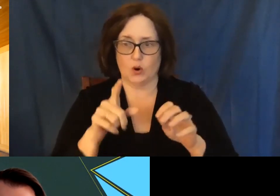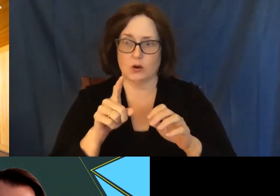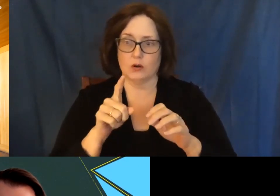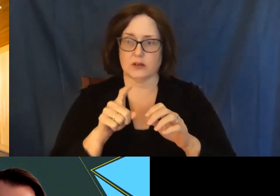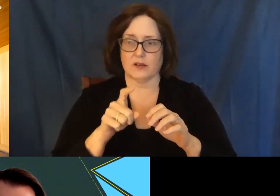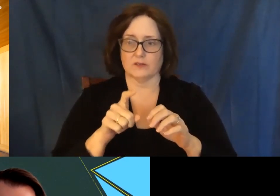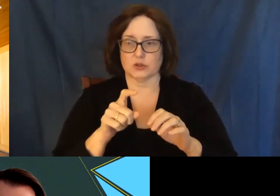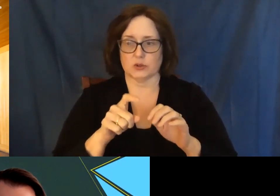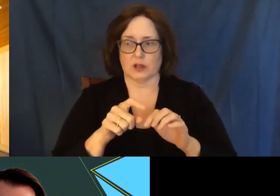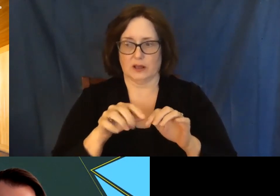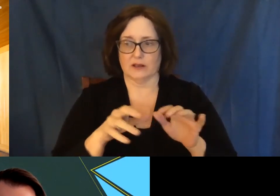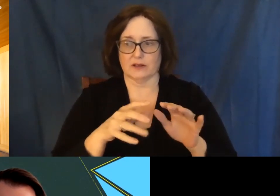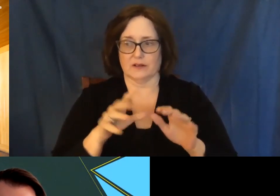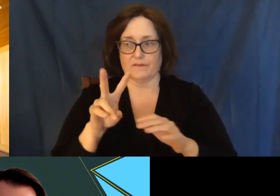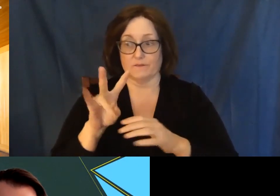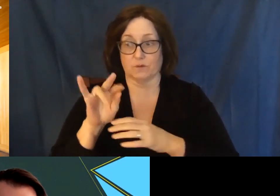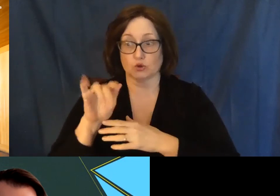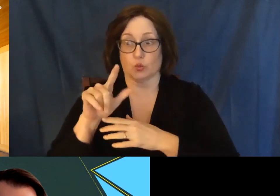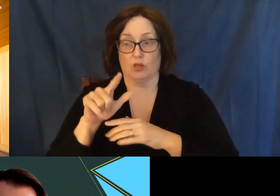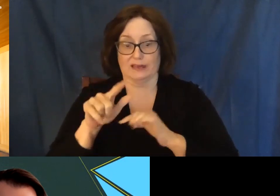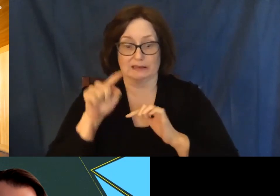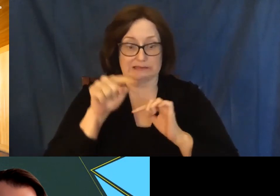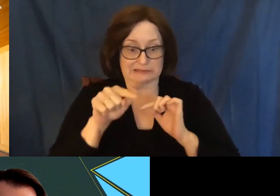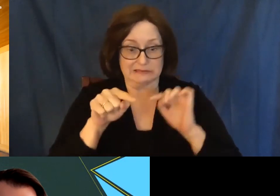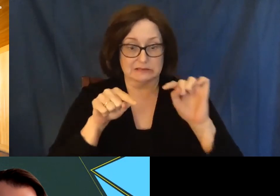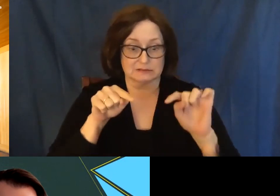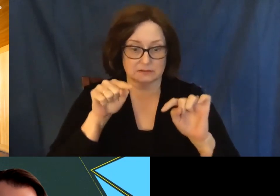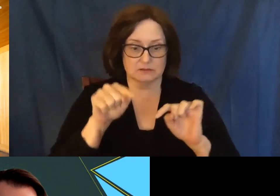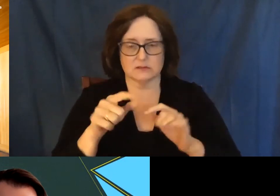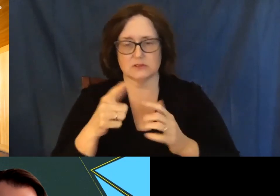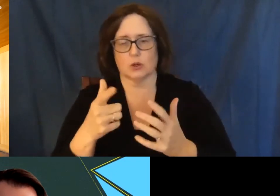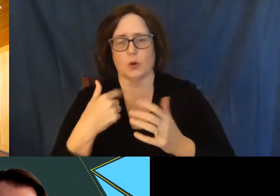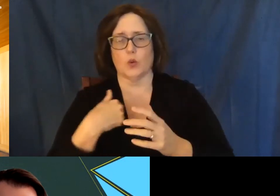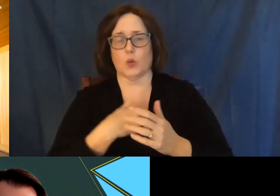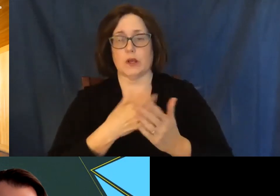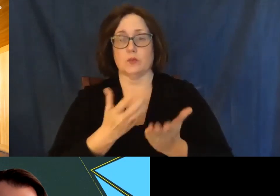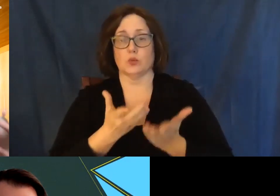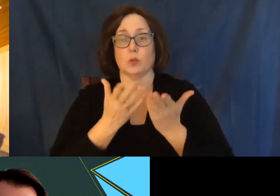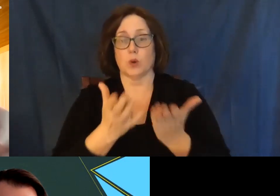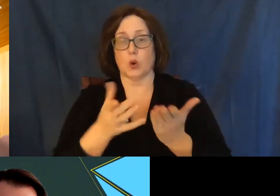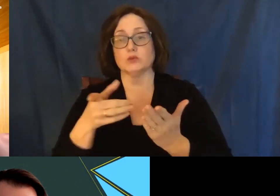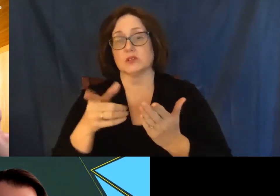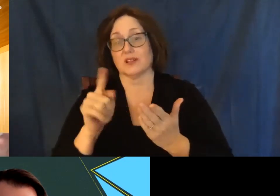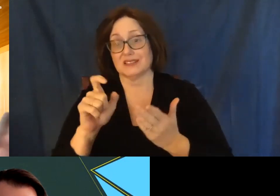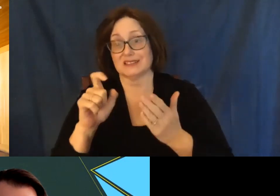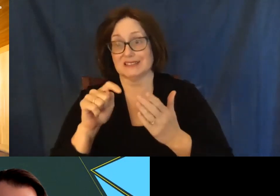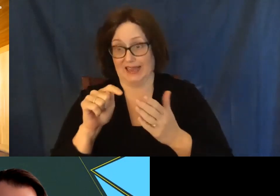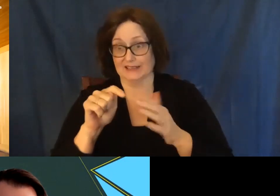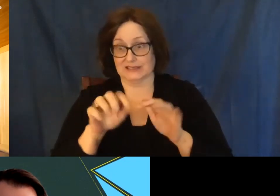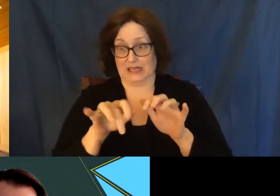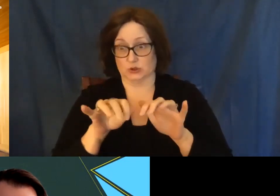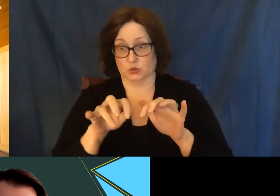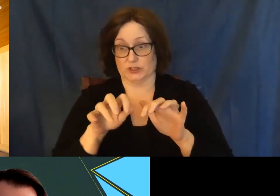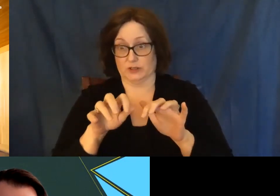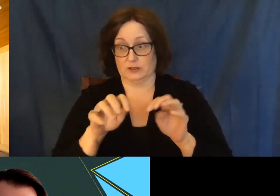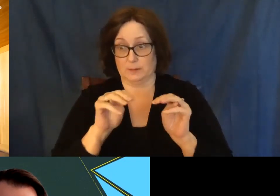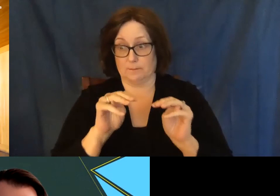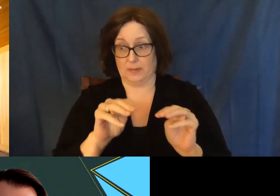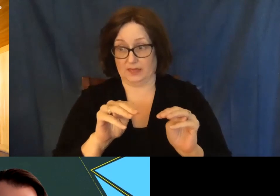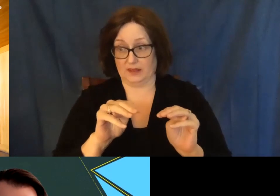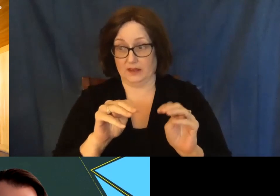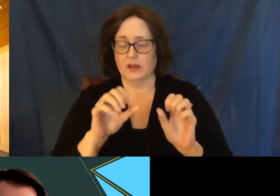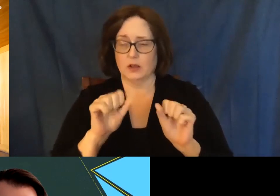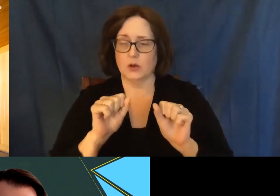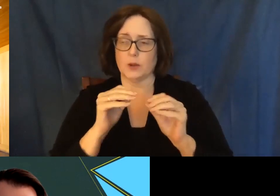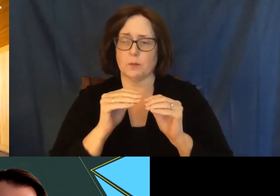a character. And so we propose this text entry method so that we can focus more on the virtual